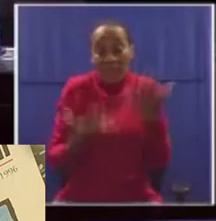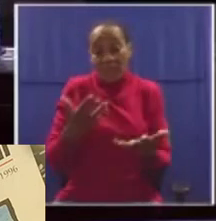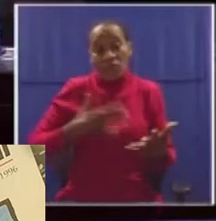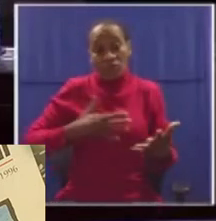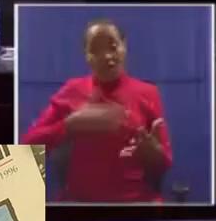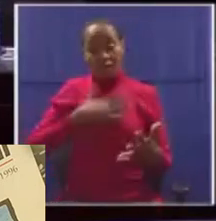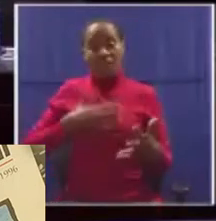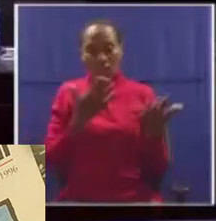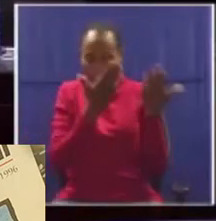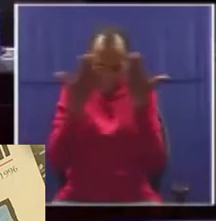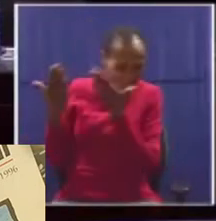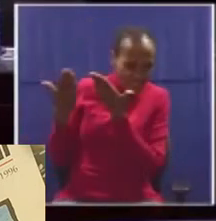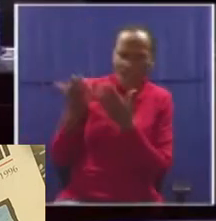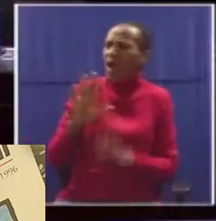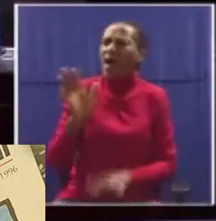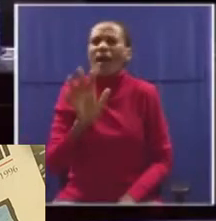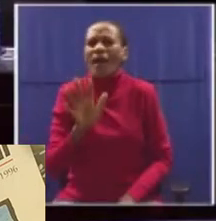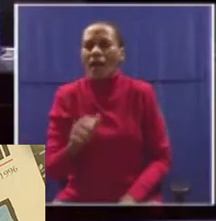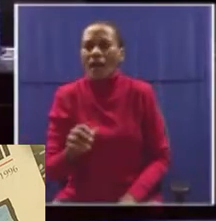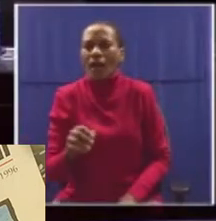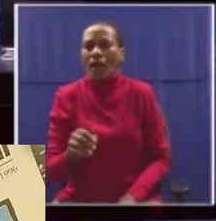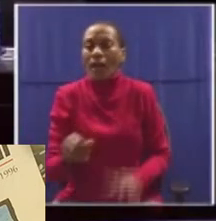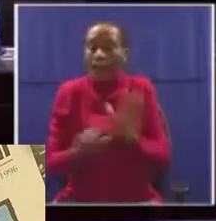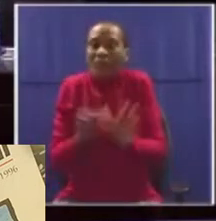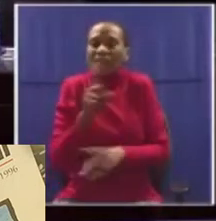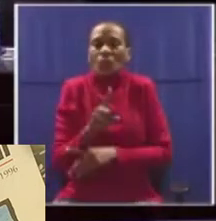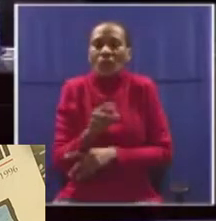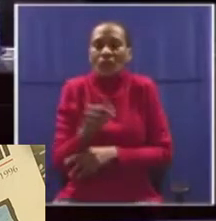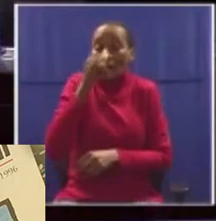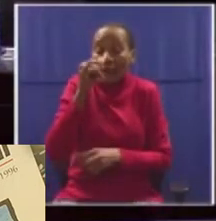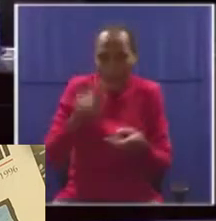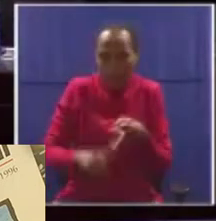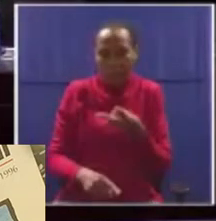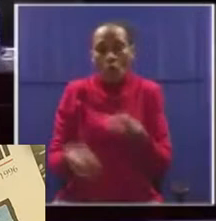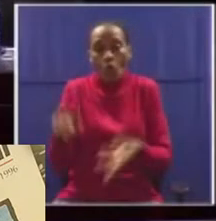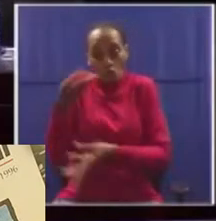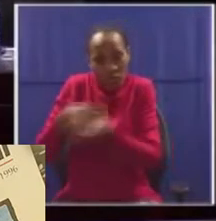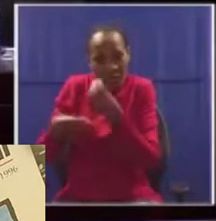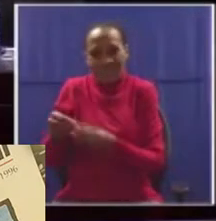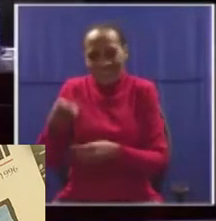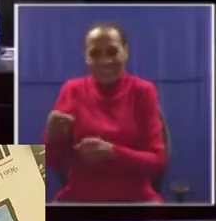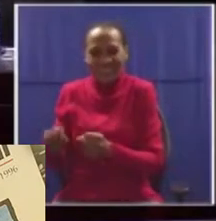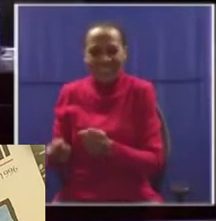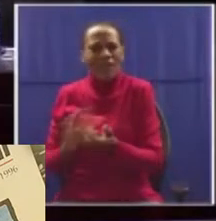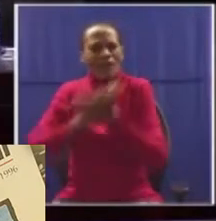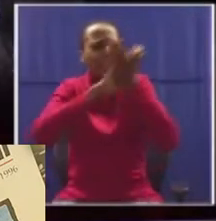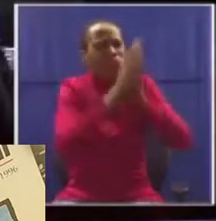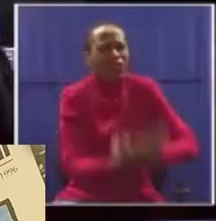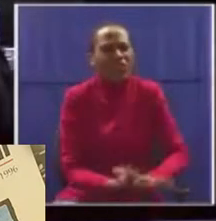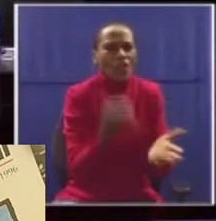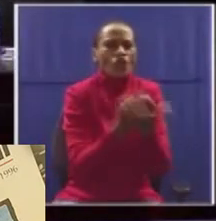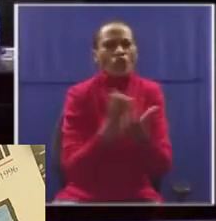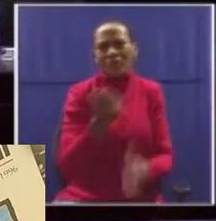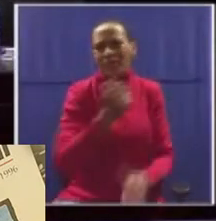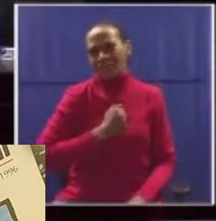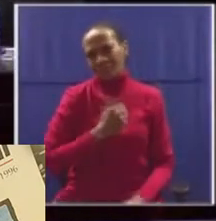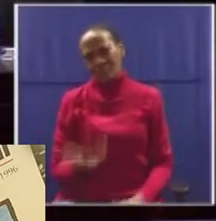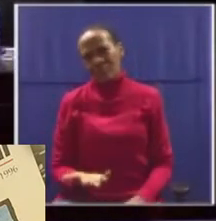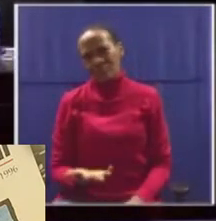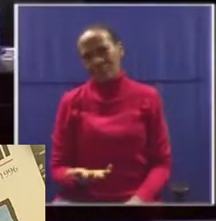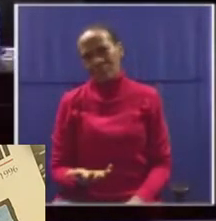said but because crime and Corruption I made a threat to our economy and prosperity that's why we do